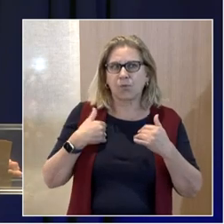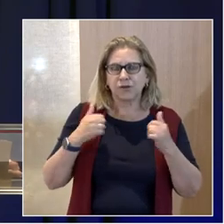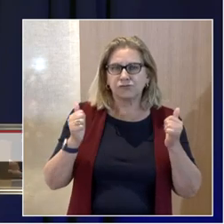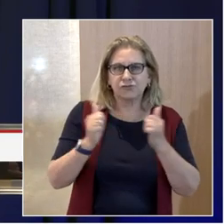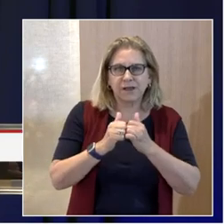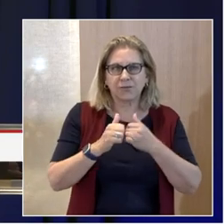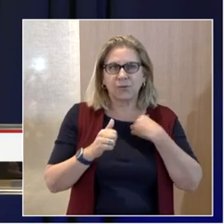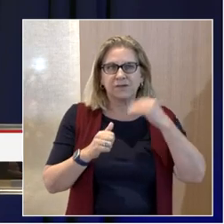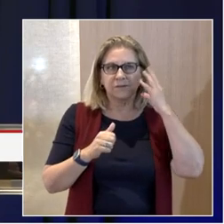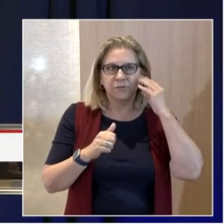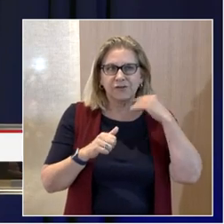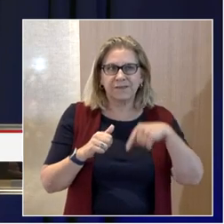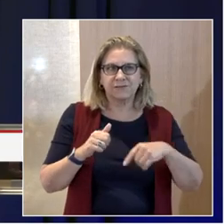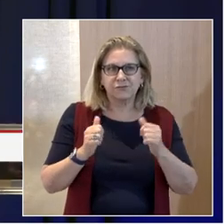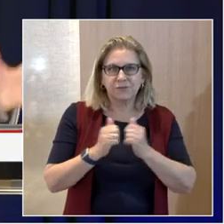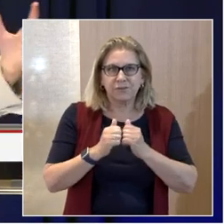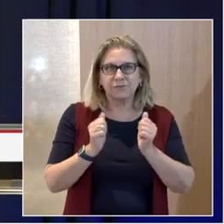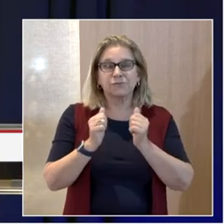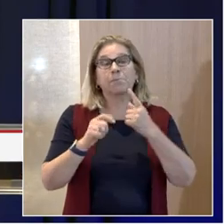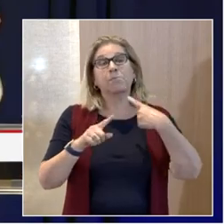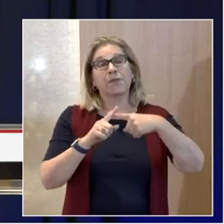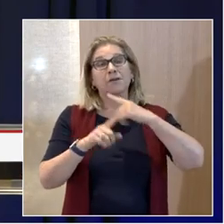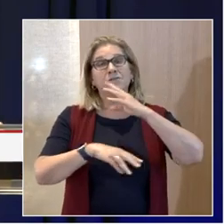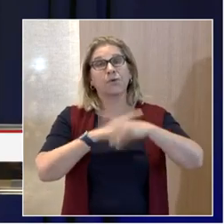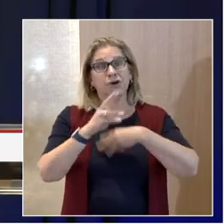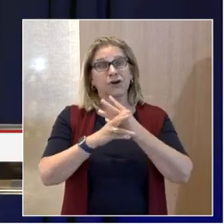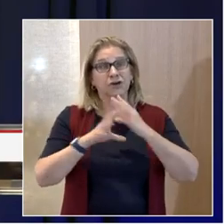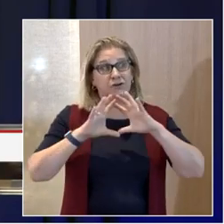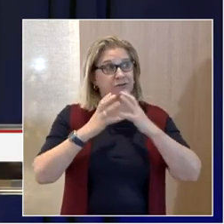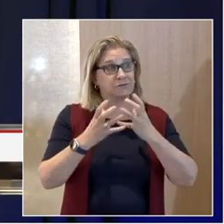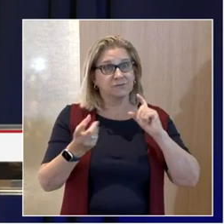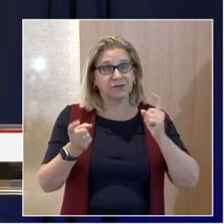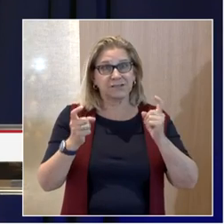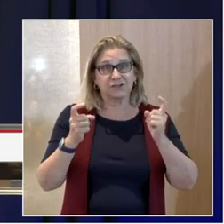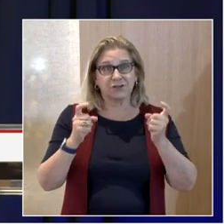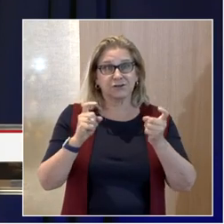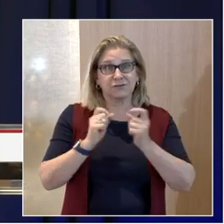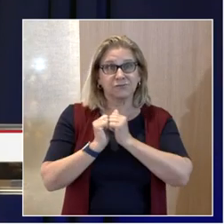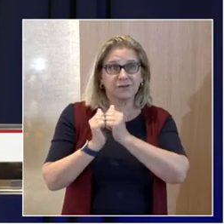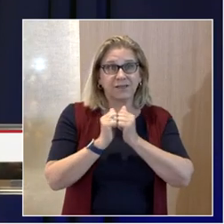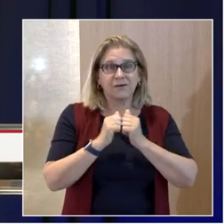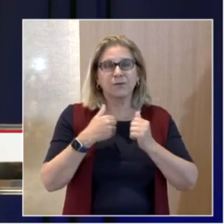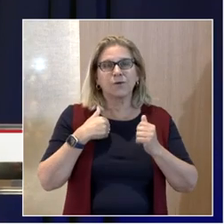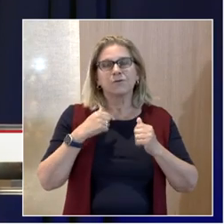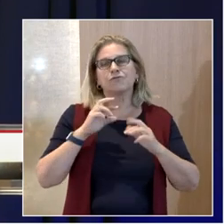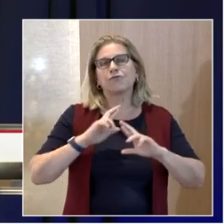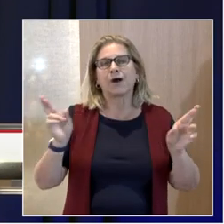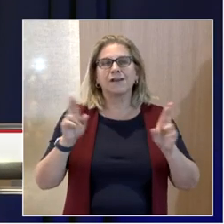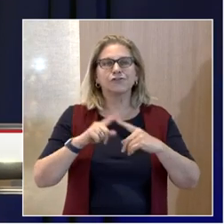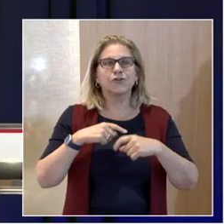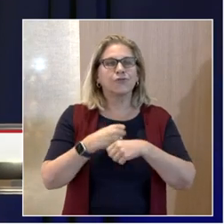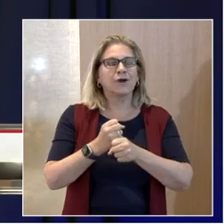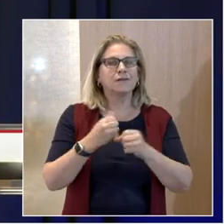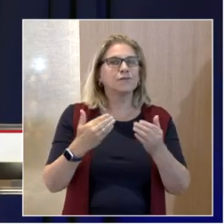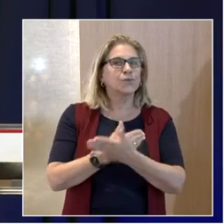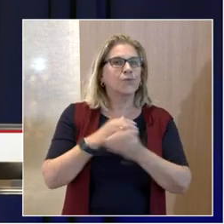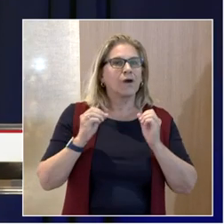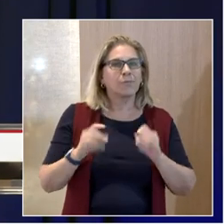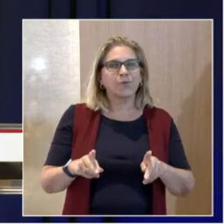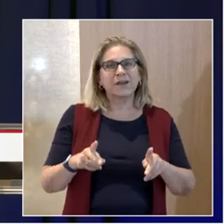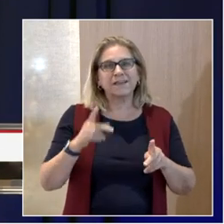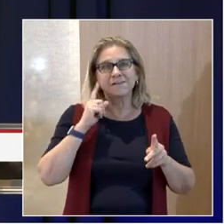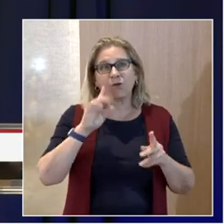in the last several years, and are using it to shape new experiences and new opportunities that give me so much hope